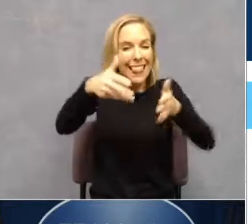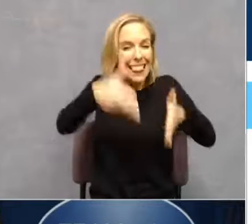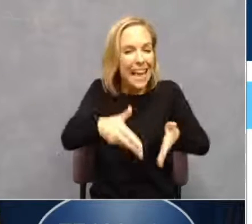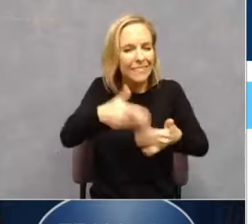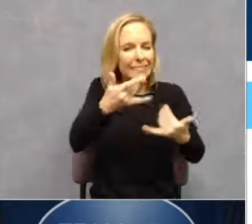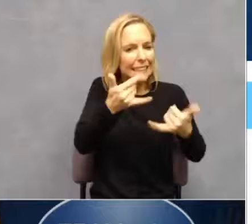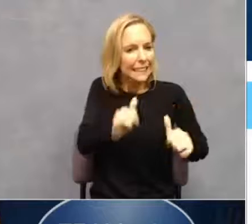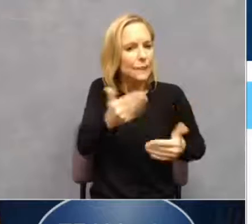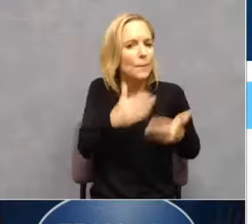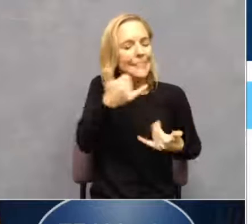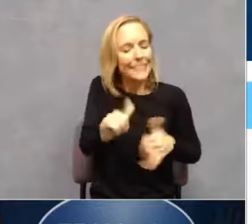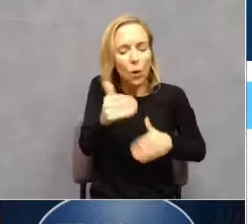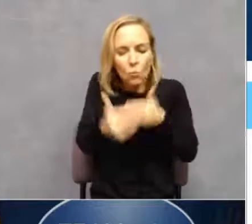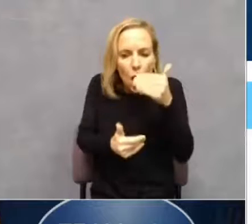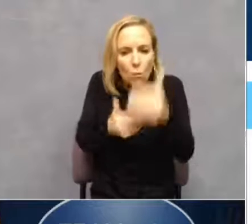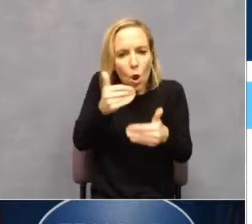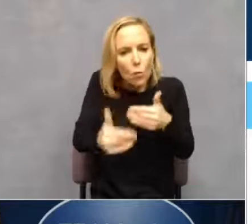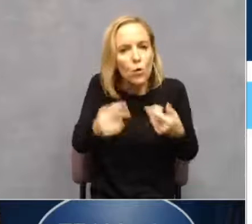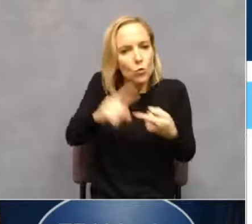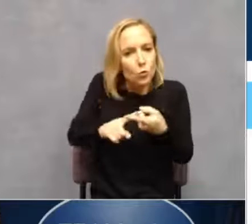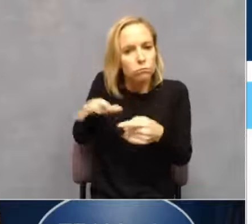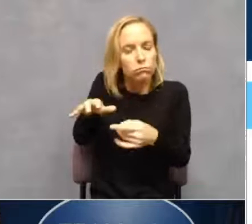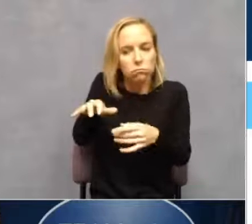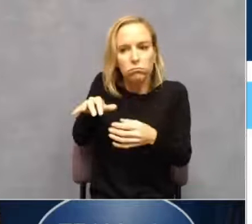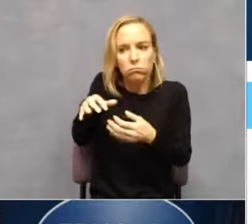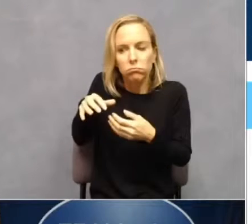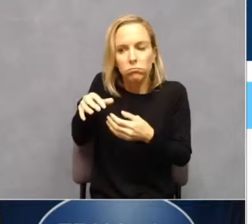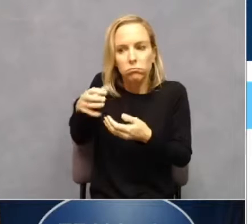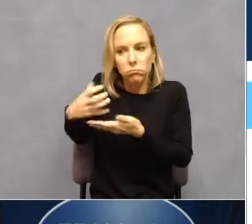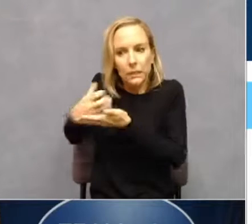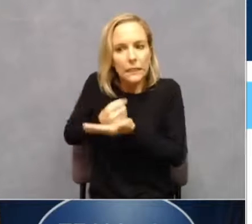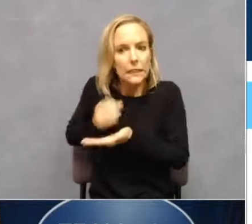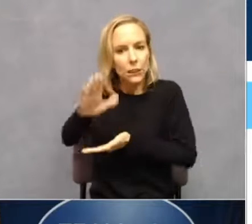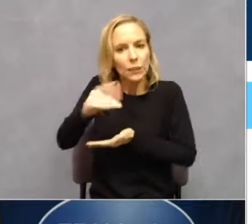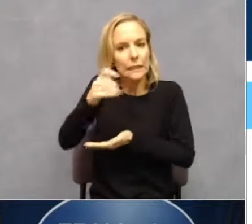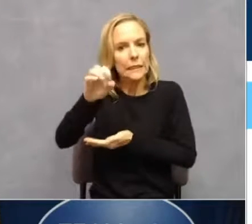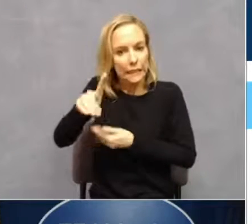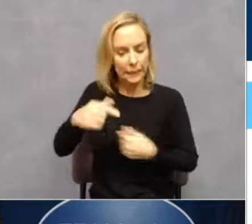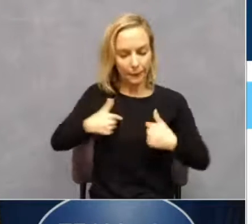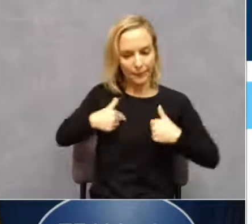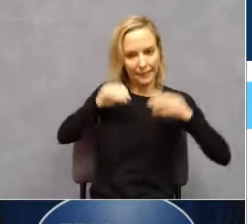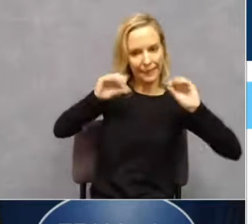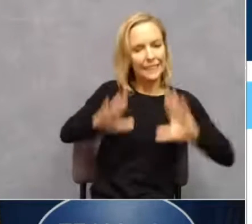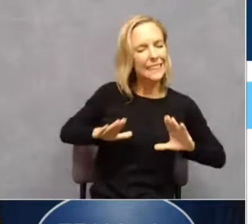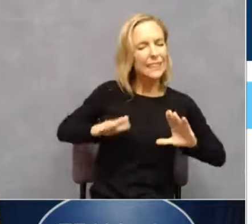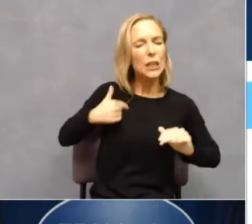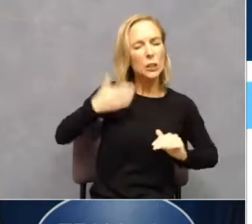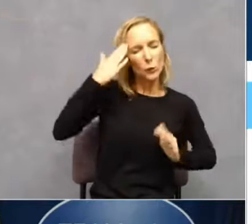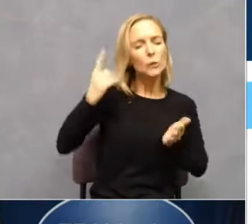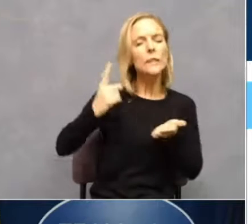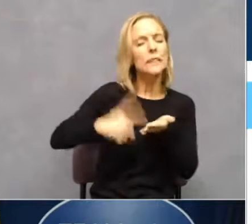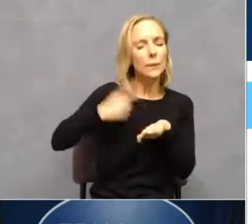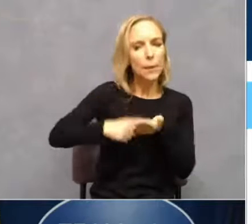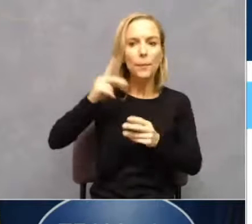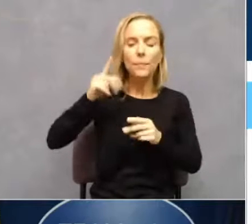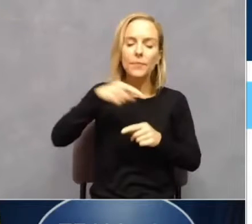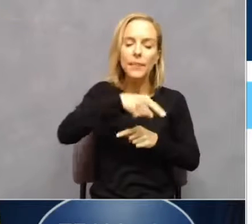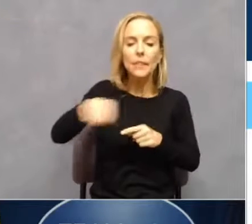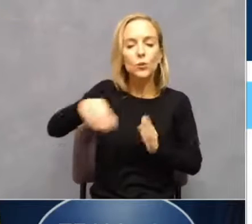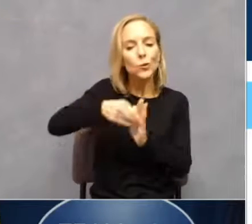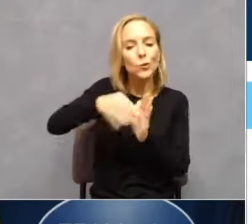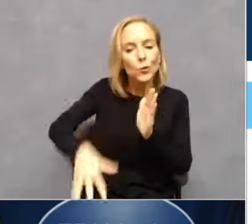going through that process to earn their GED. And as a teacher myself, I know that so oftentimes our students need a